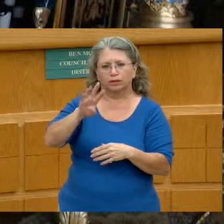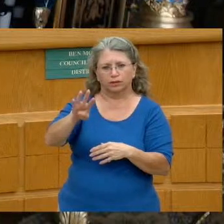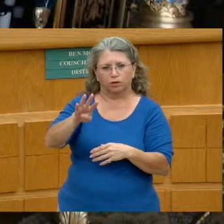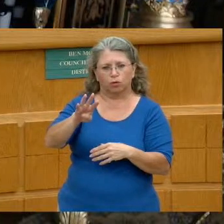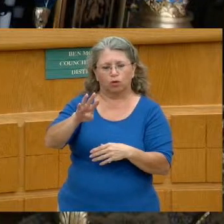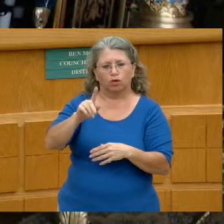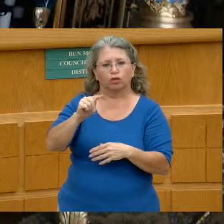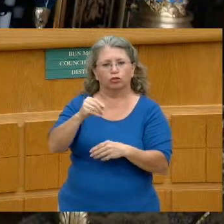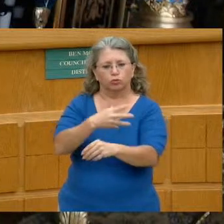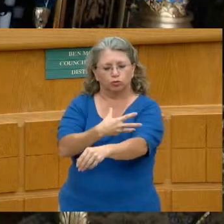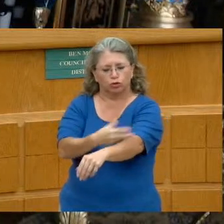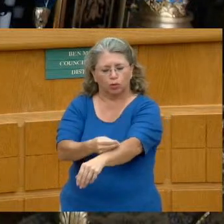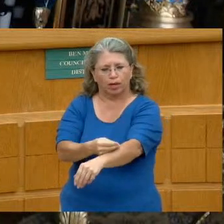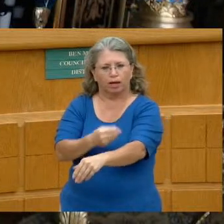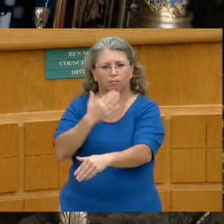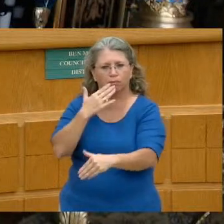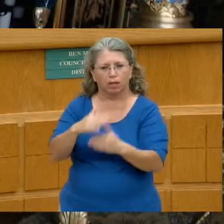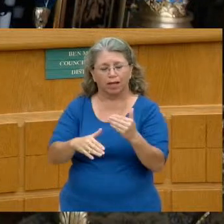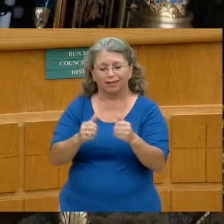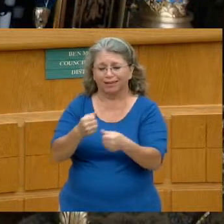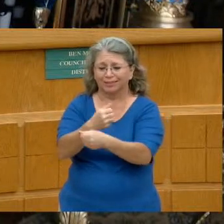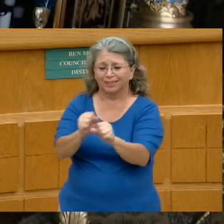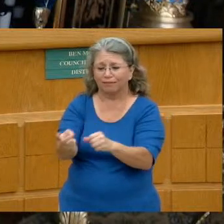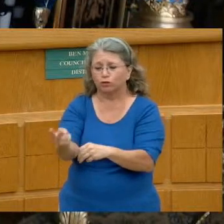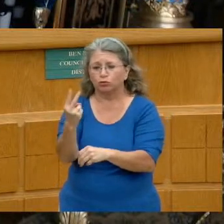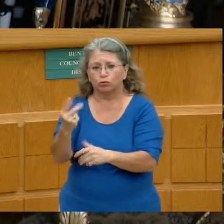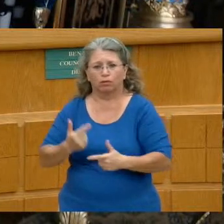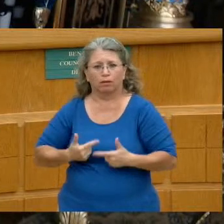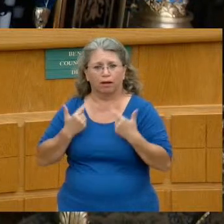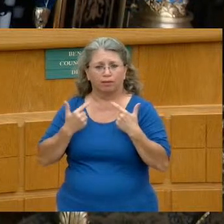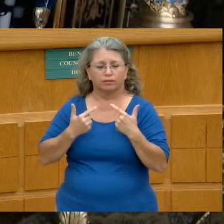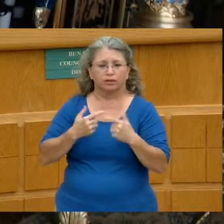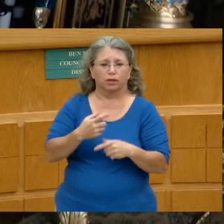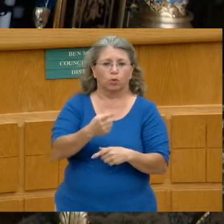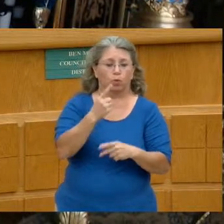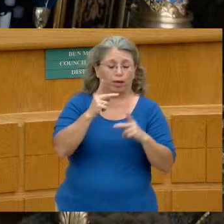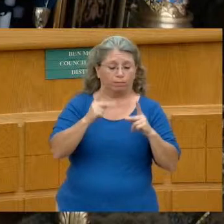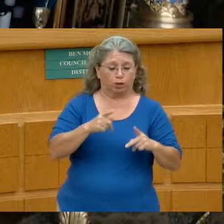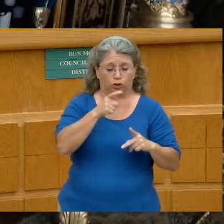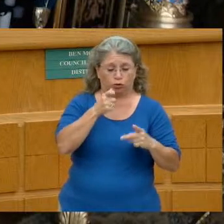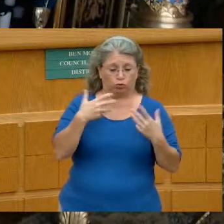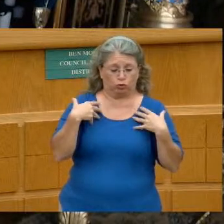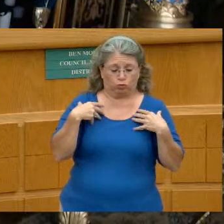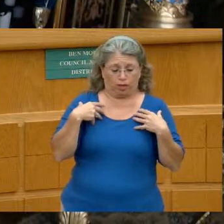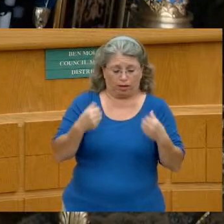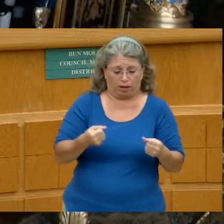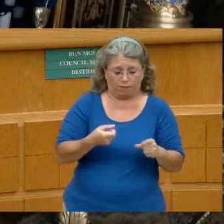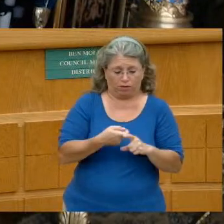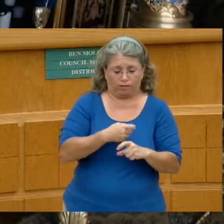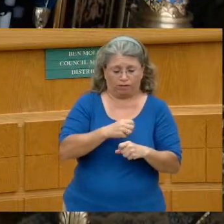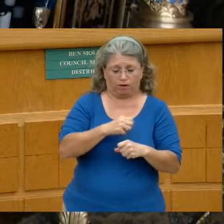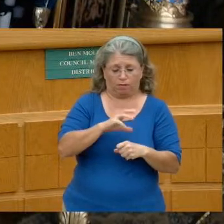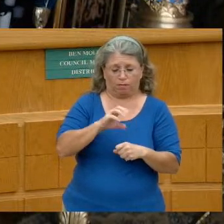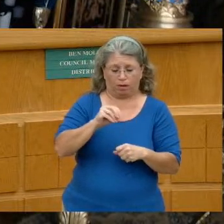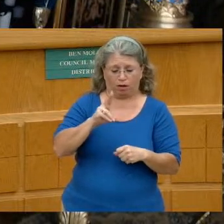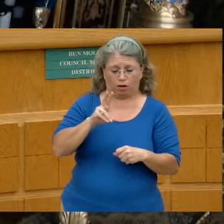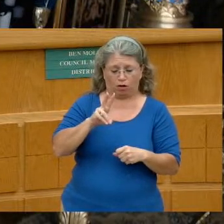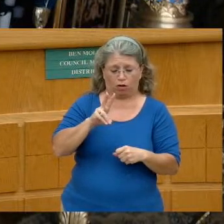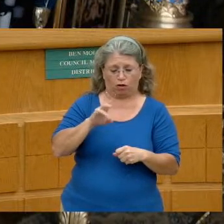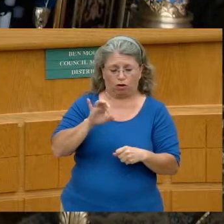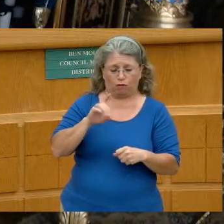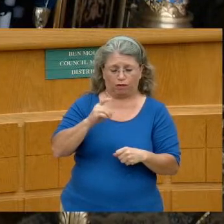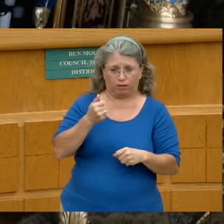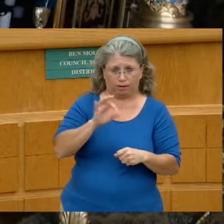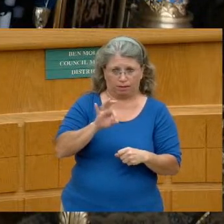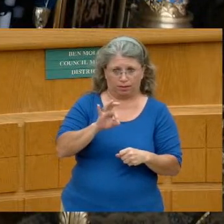save 2 lives. Every time one blood donor who has recovered from COVID-19